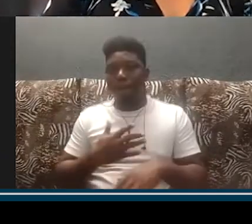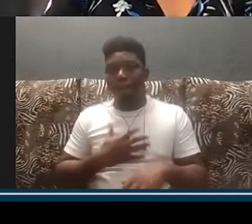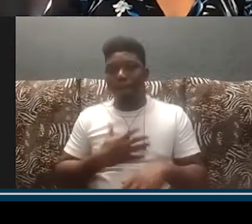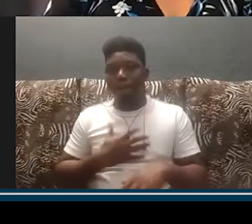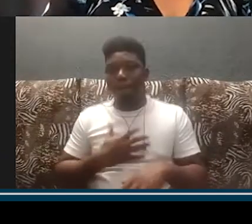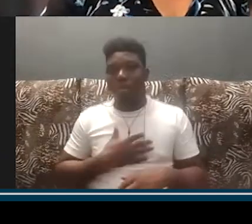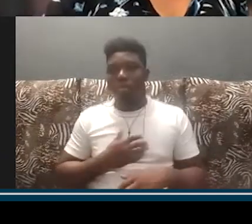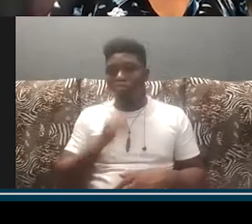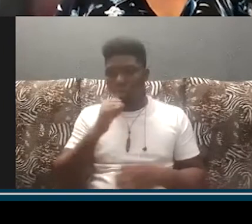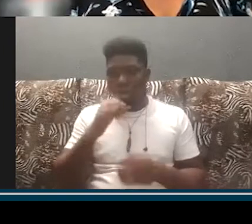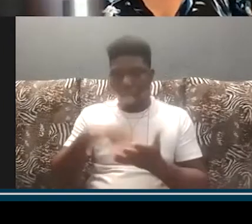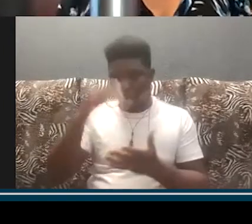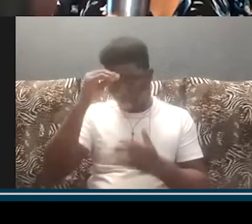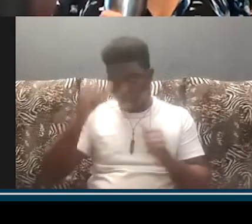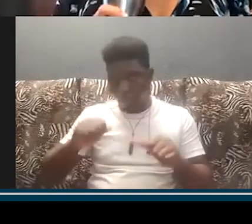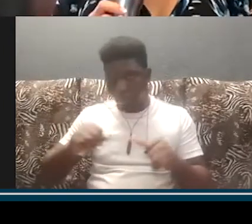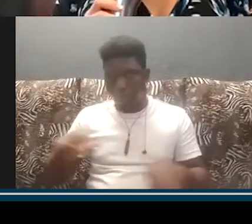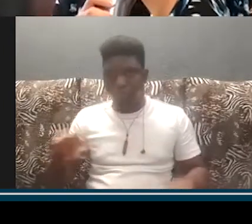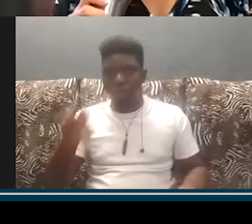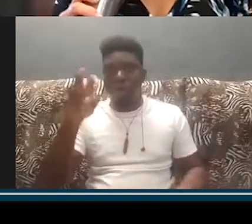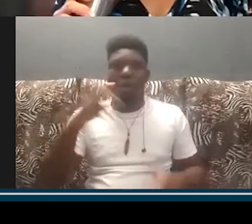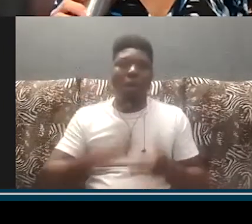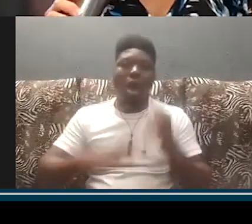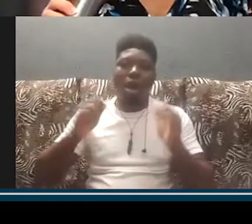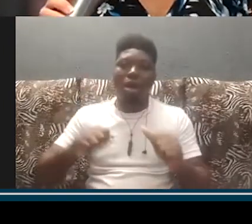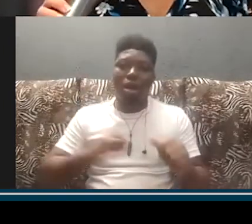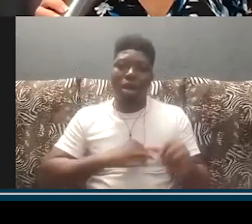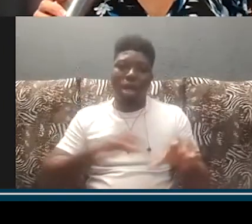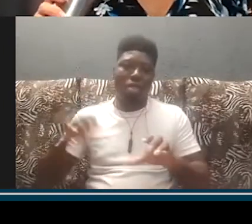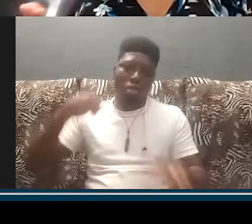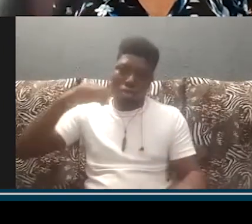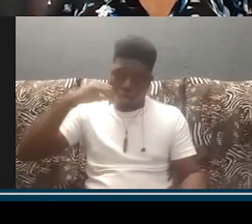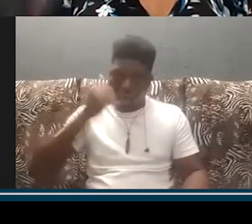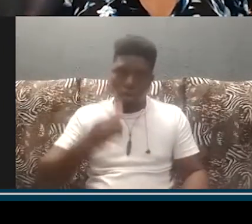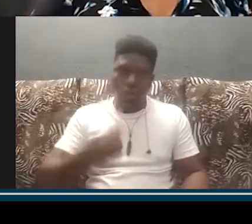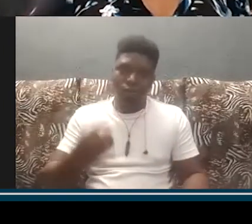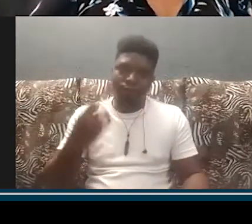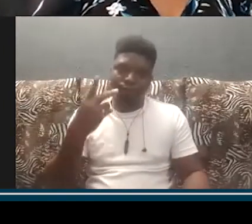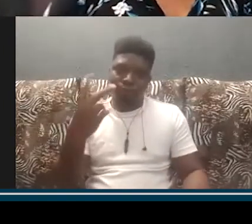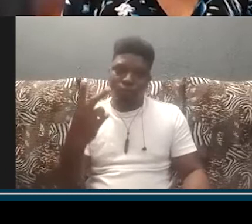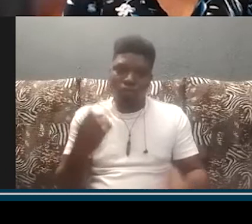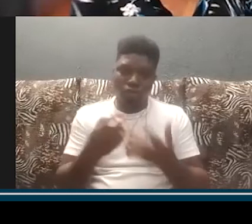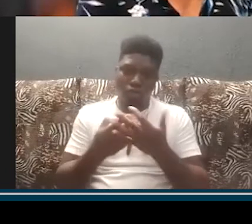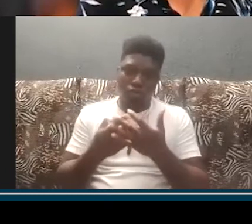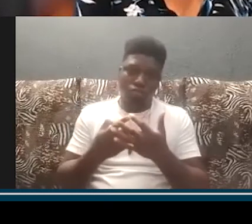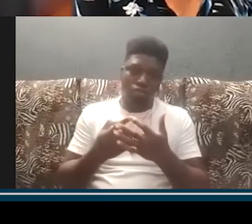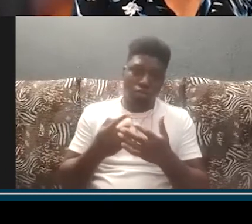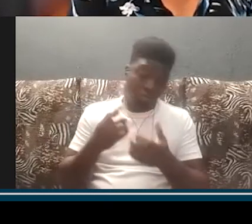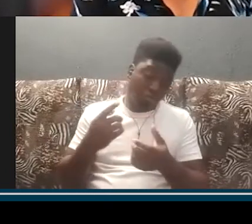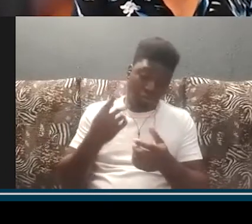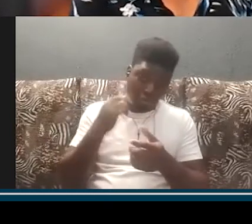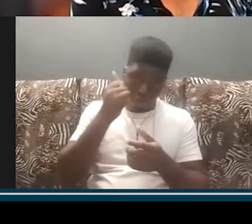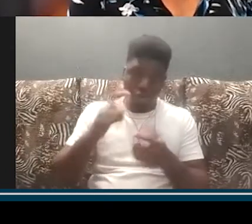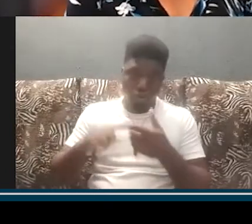can I do tomorrow to start working on my street that I live